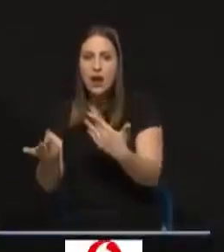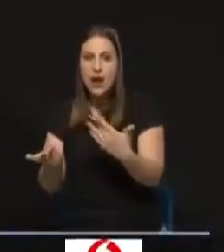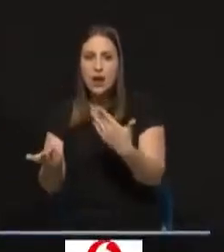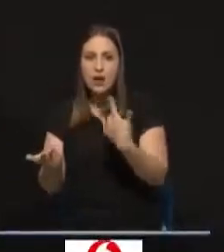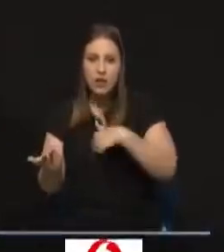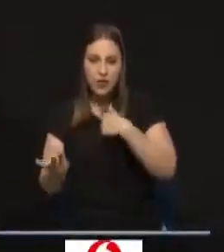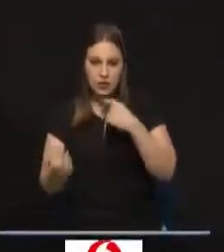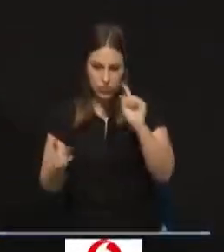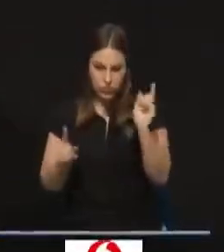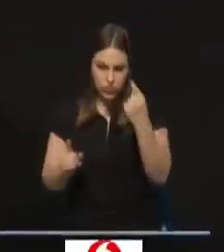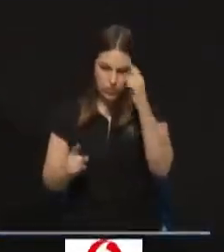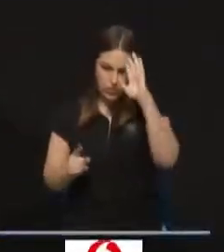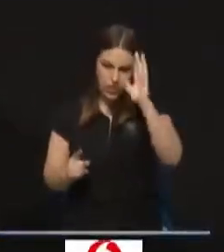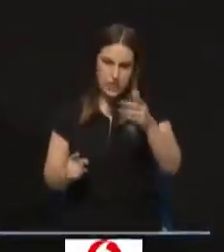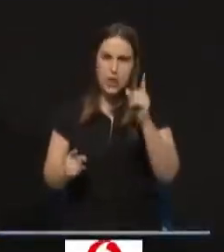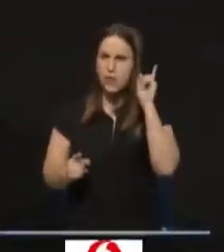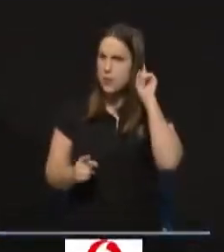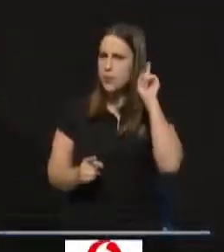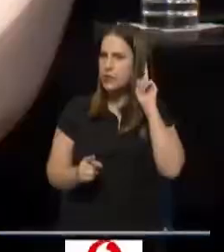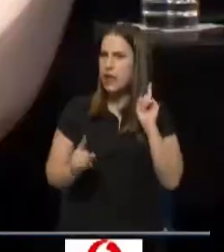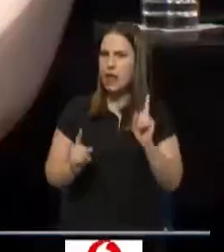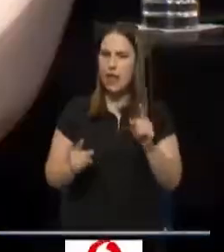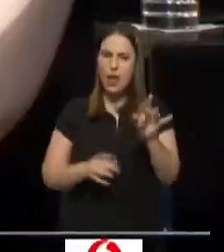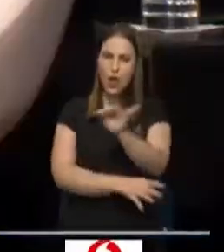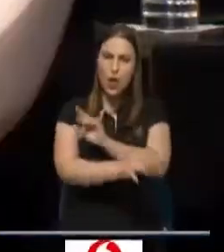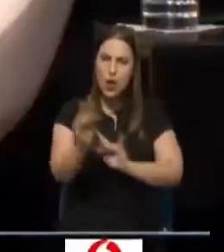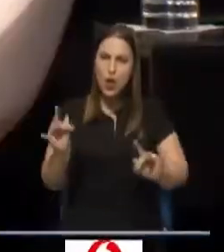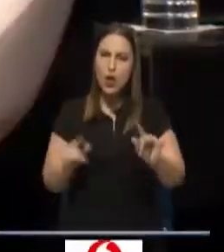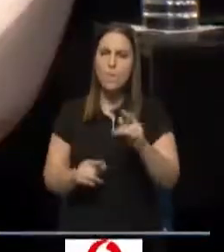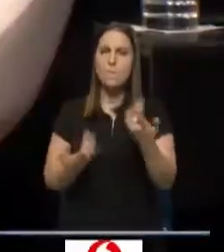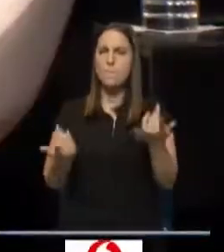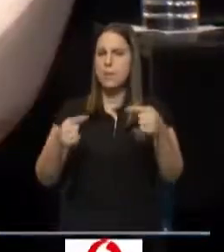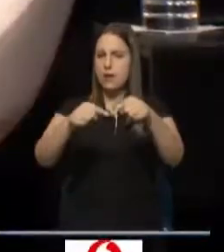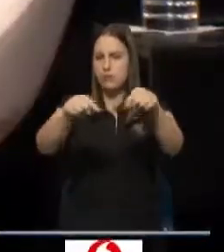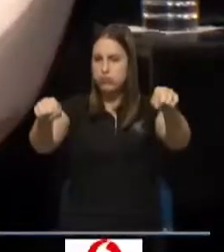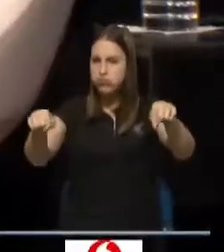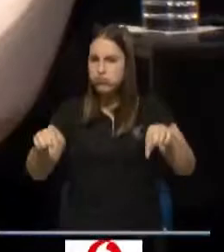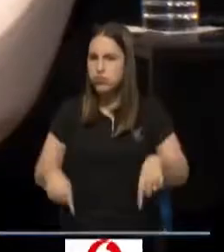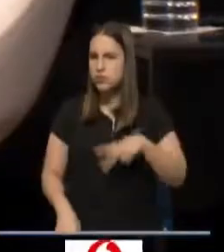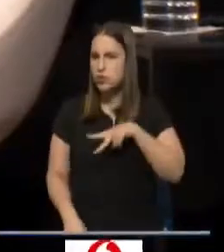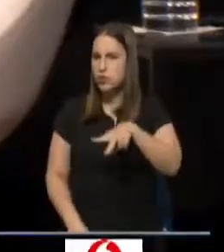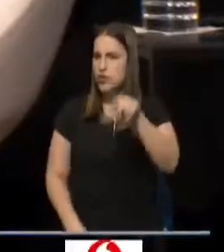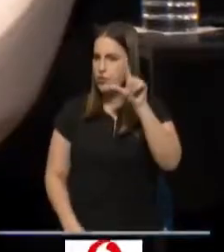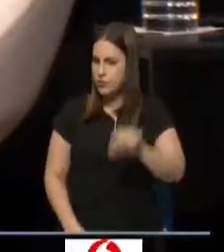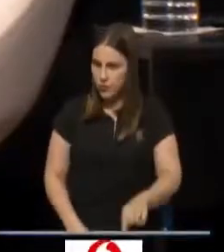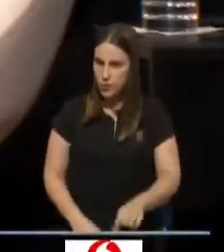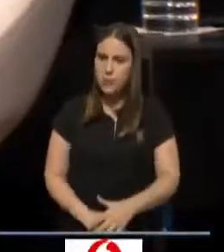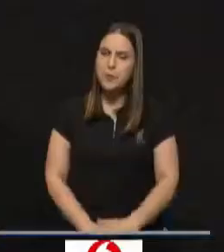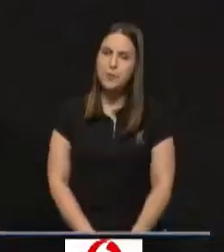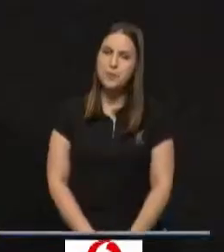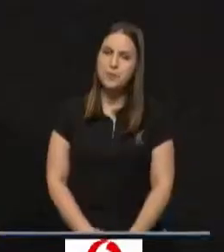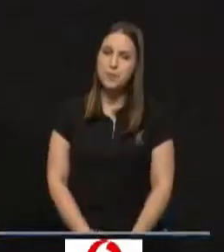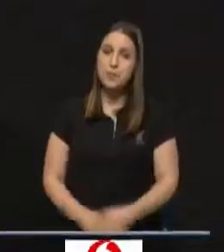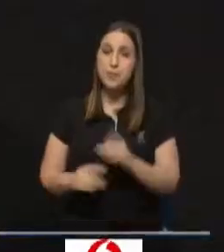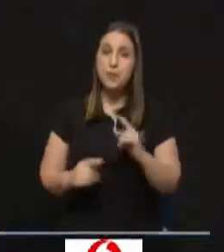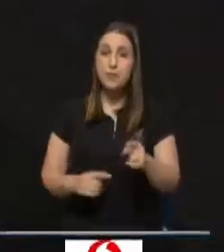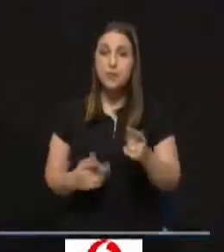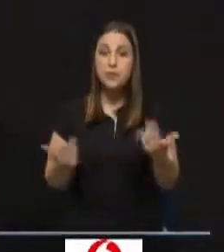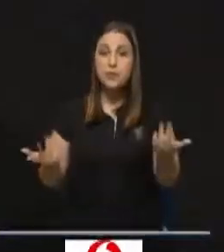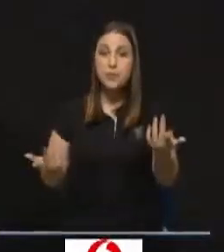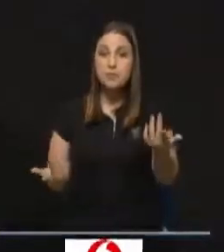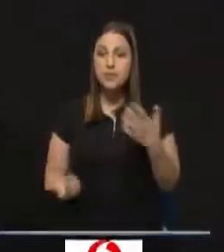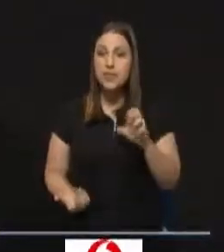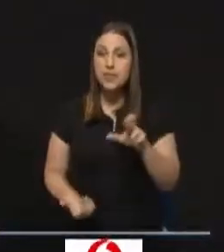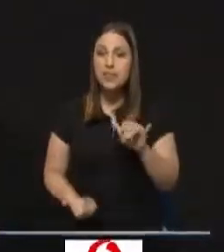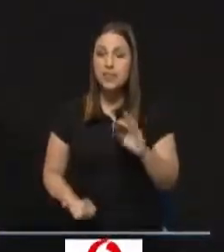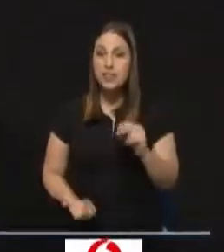of these infrastructures that we all recognize that they are all important in the European space and the Portuguese space? So